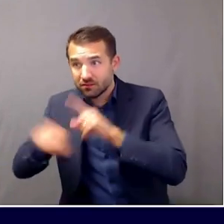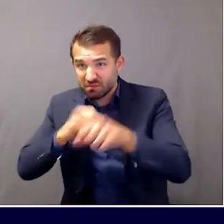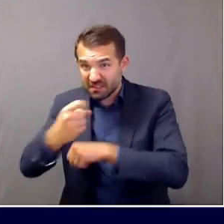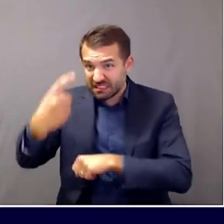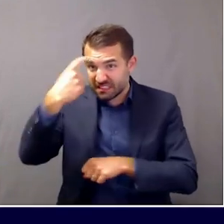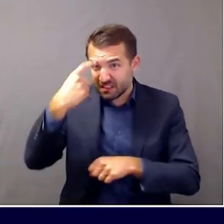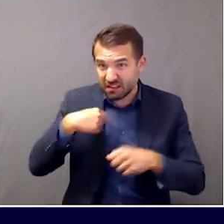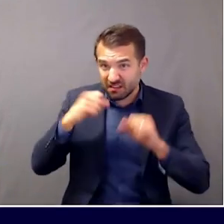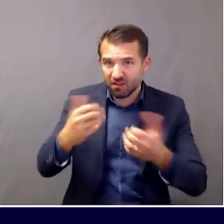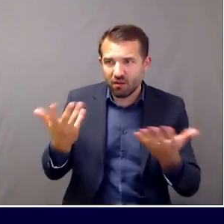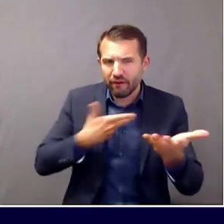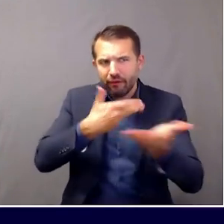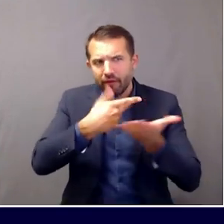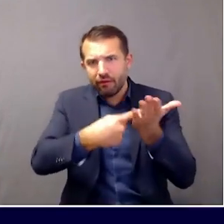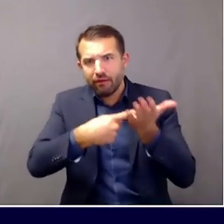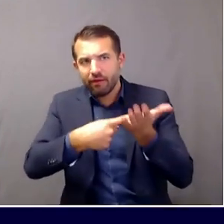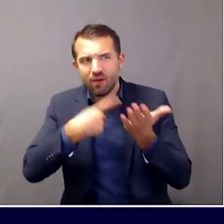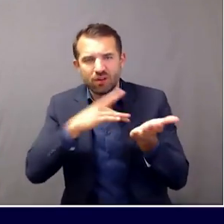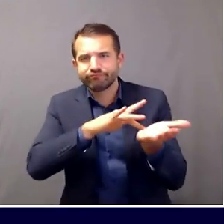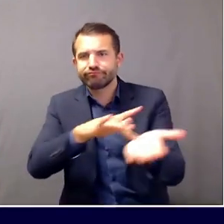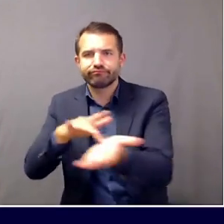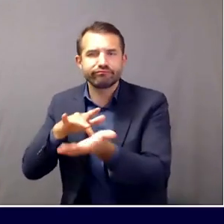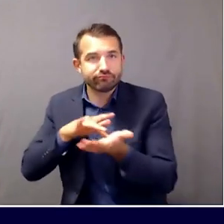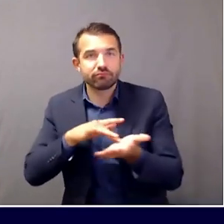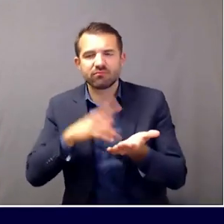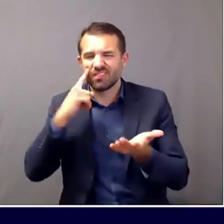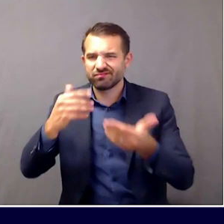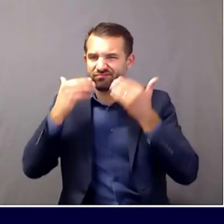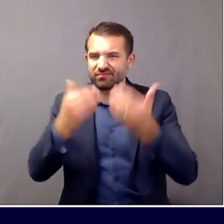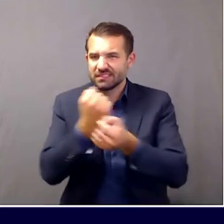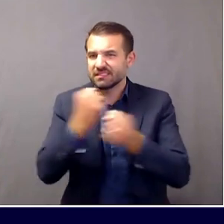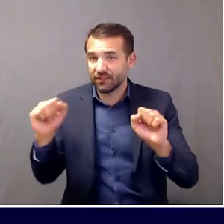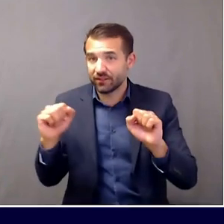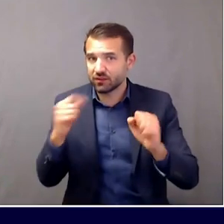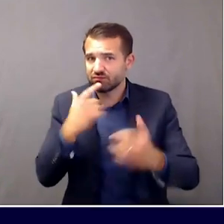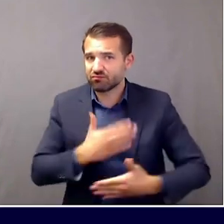there is a way to enjoy Halloween safely. So we urge people to look at that guidance and follow it.